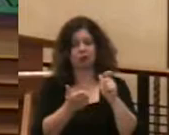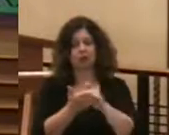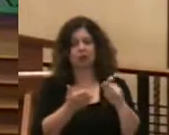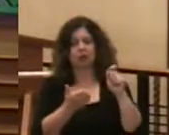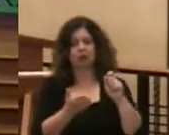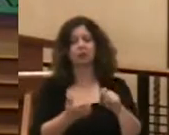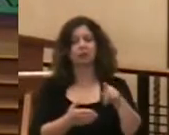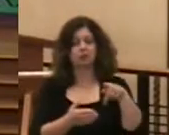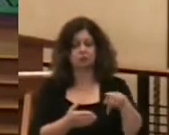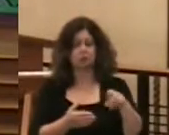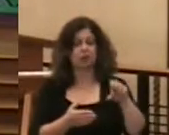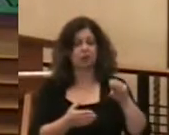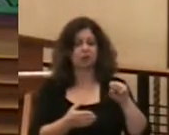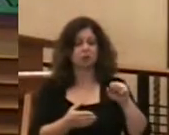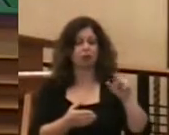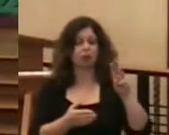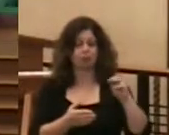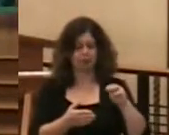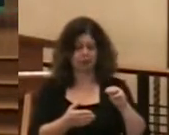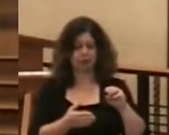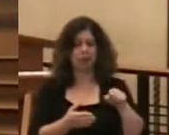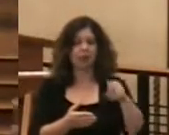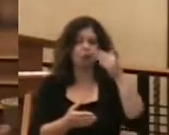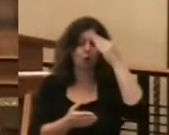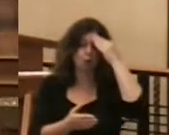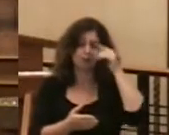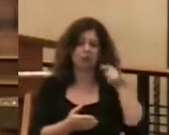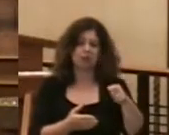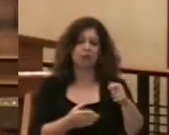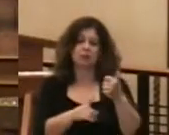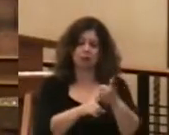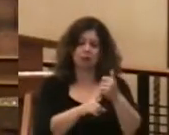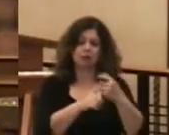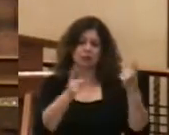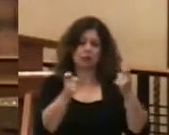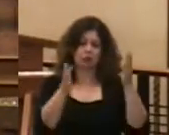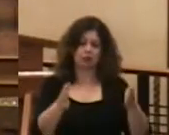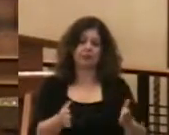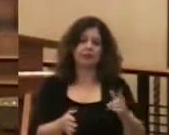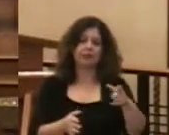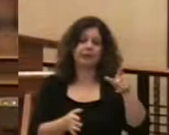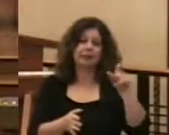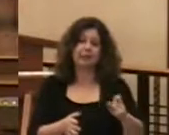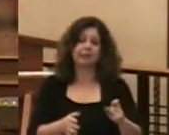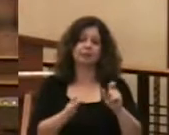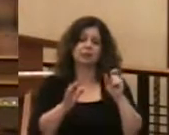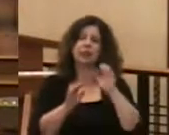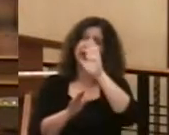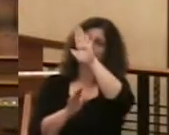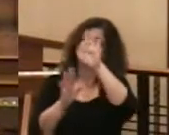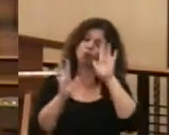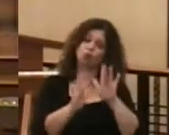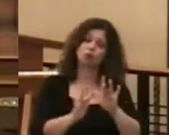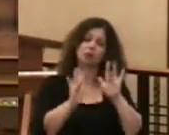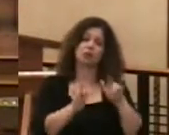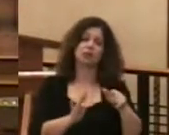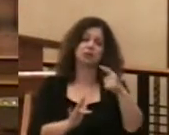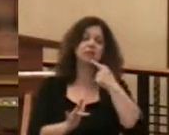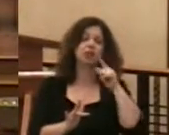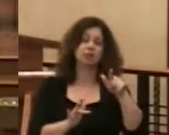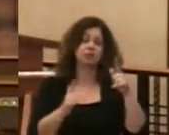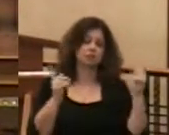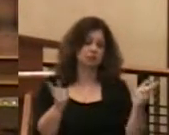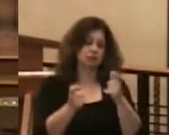In that psalm, David knows that he is a sinner in need of mercy. He says that his transgressions are